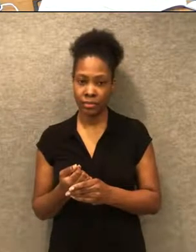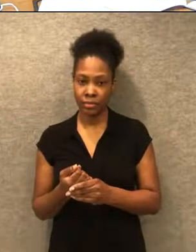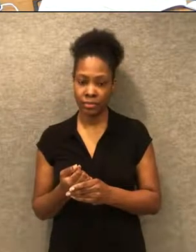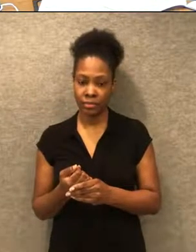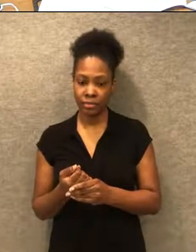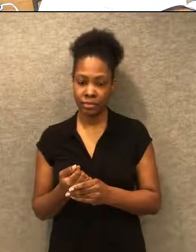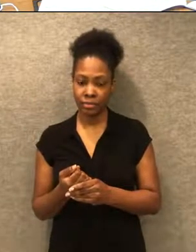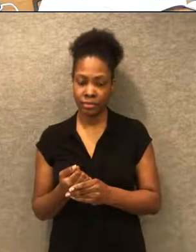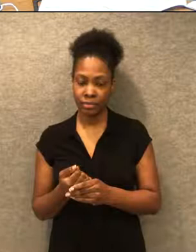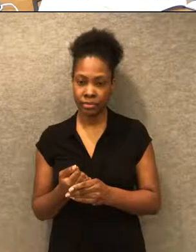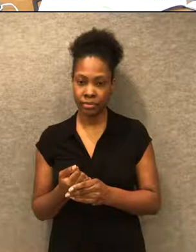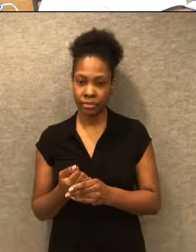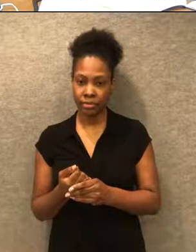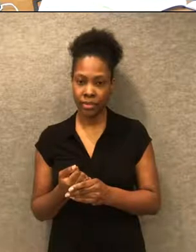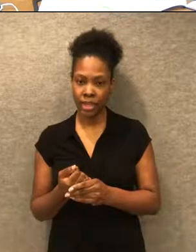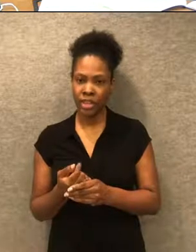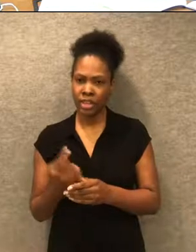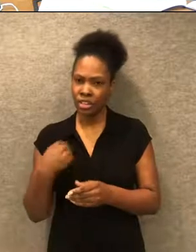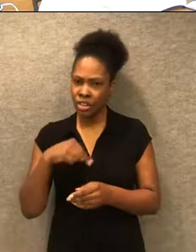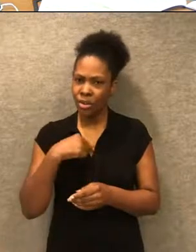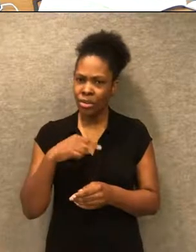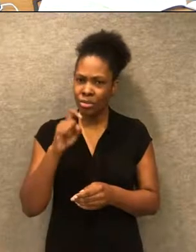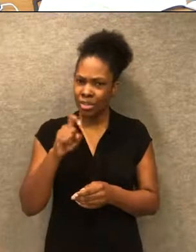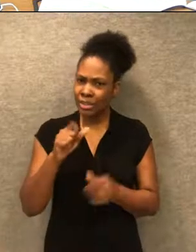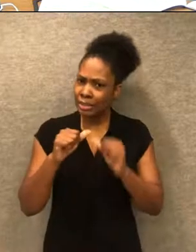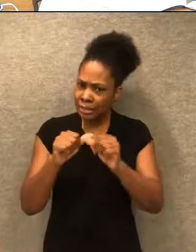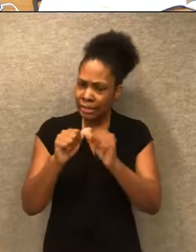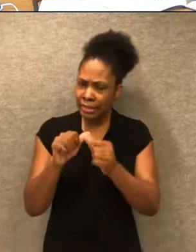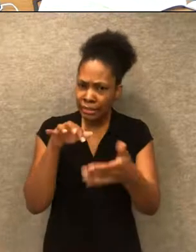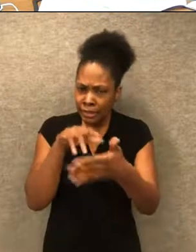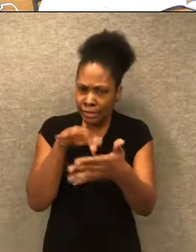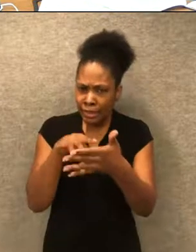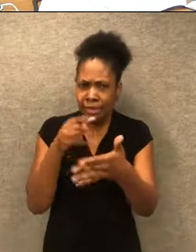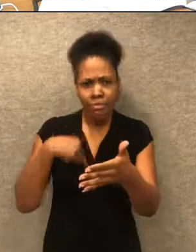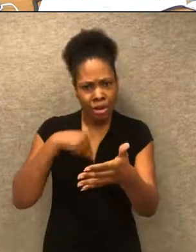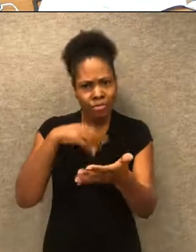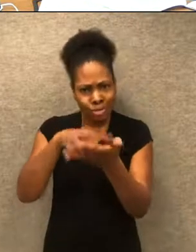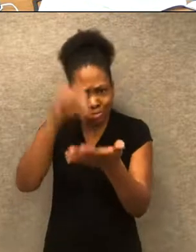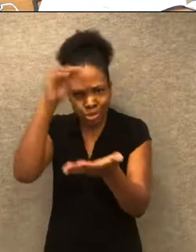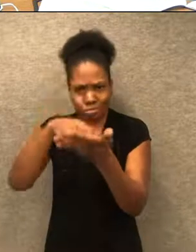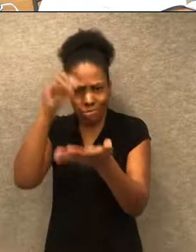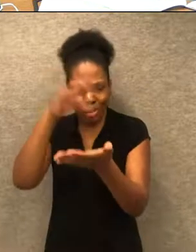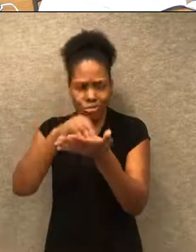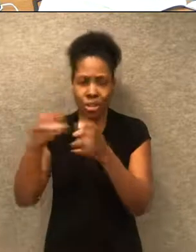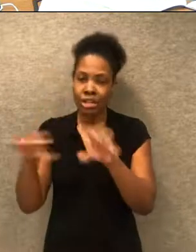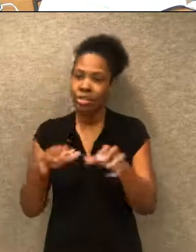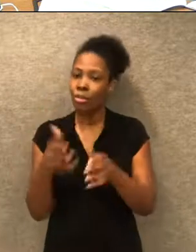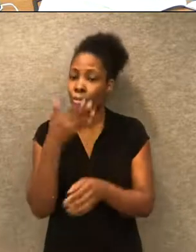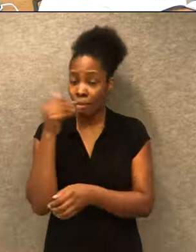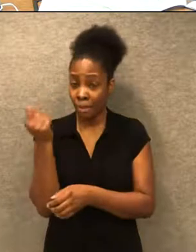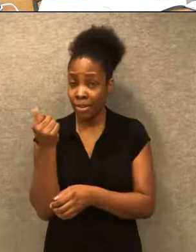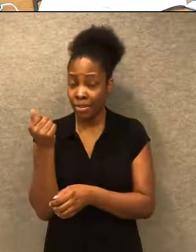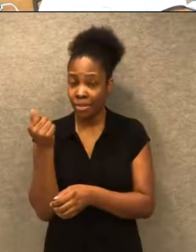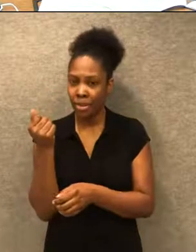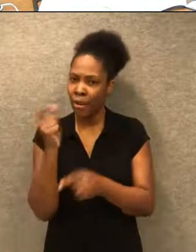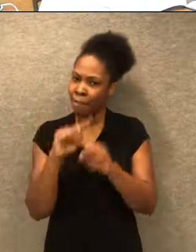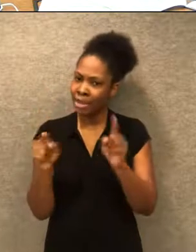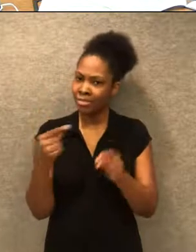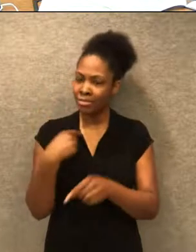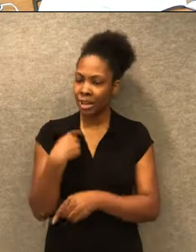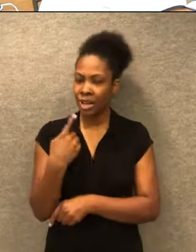we still need to view the data that comes out of this epidemic, and we're going to learn from it and we're going to do better. But my thought